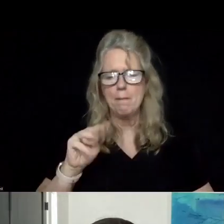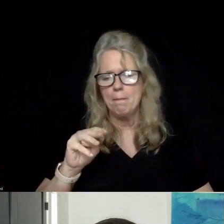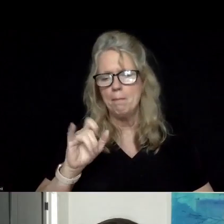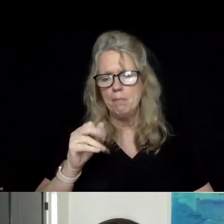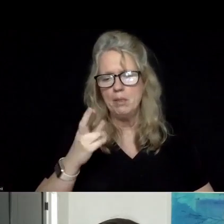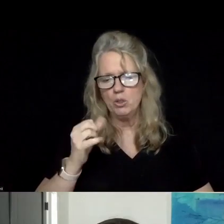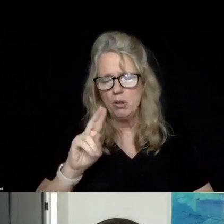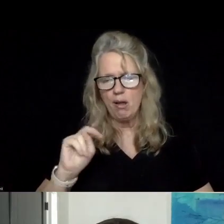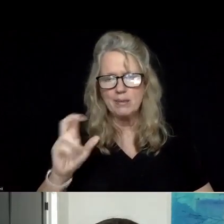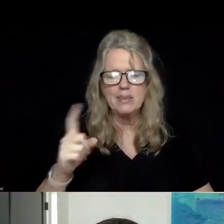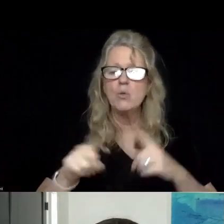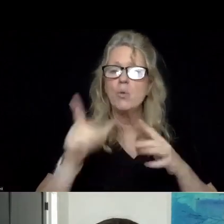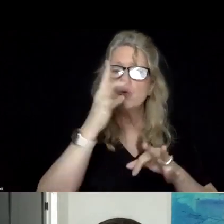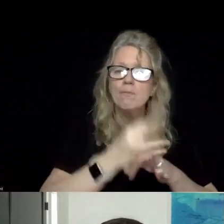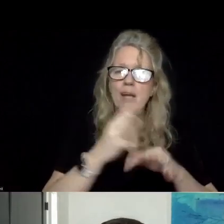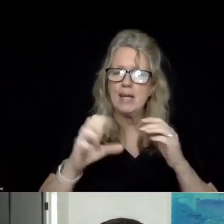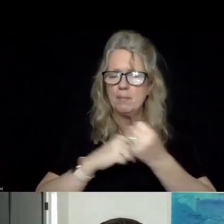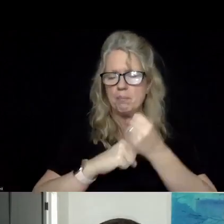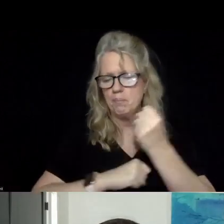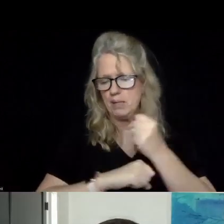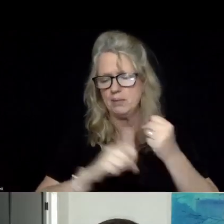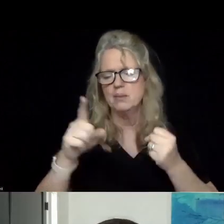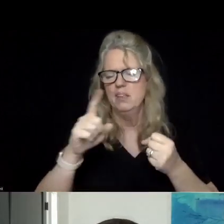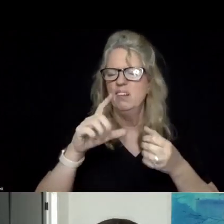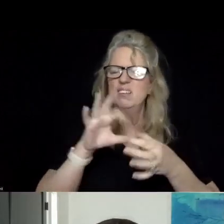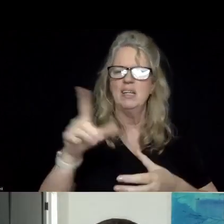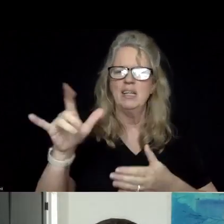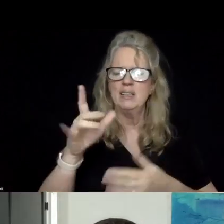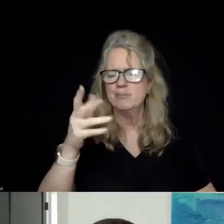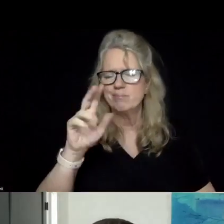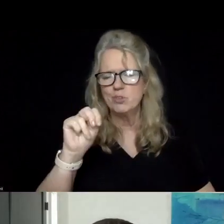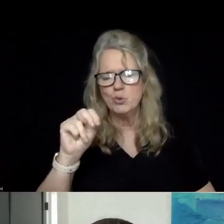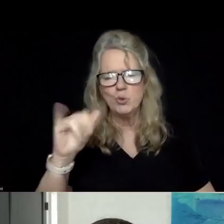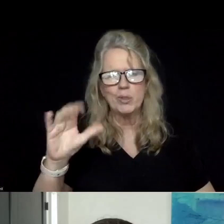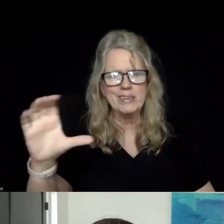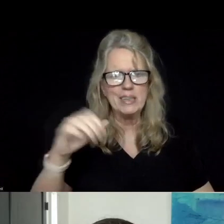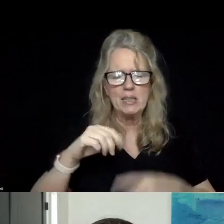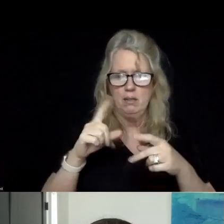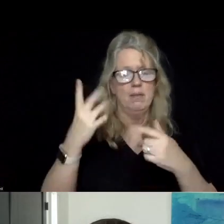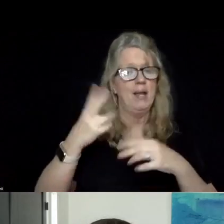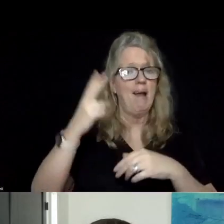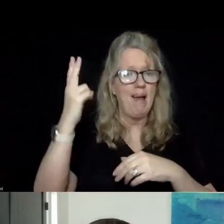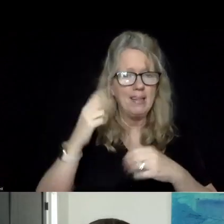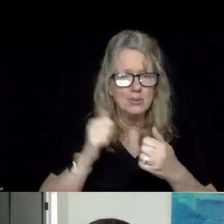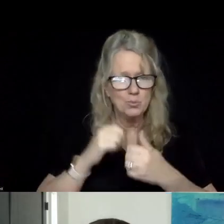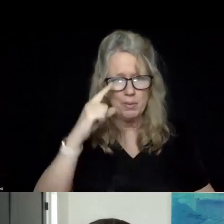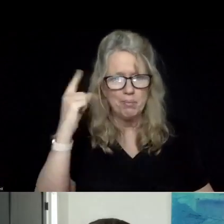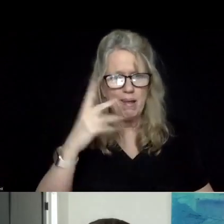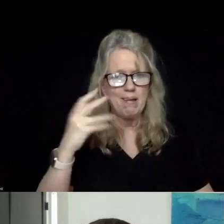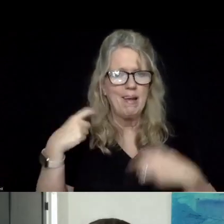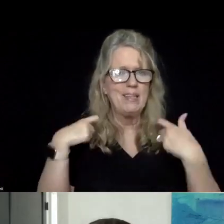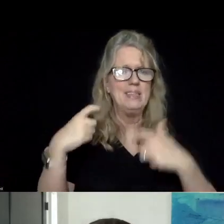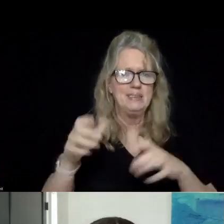through a network of faith-based organizations in New York City, where drug overdose mortality is highest among Black and